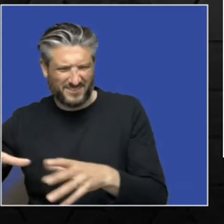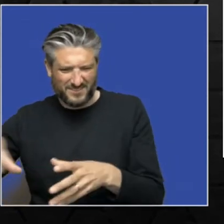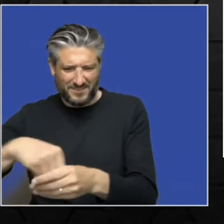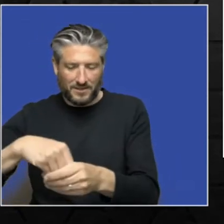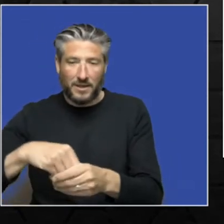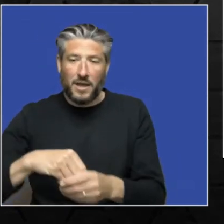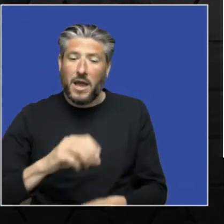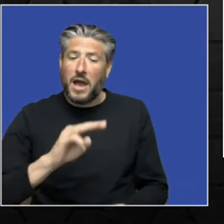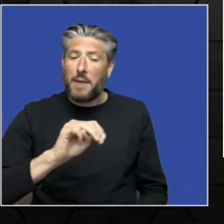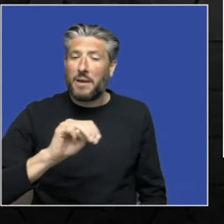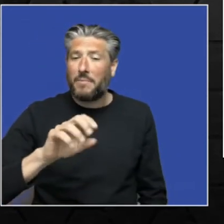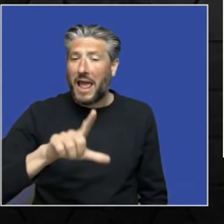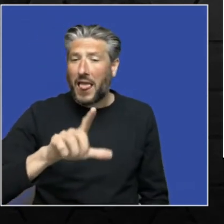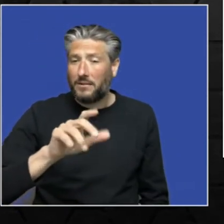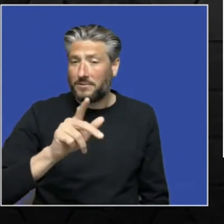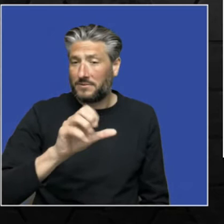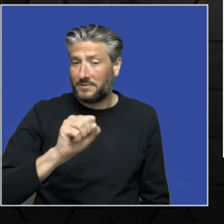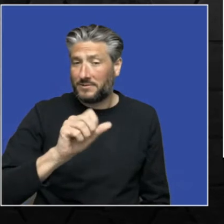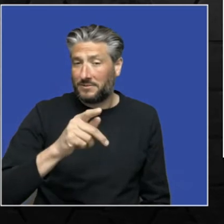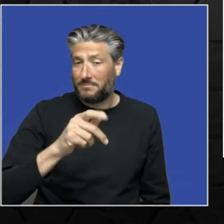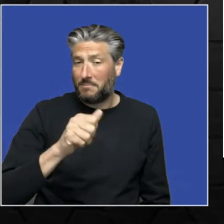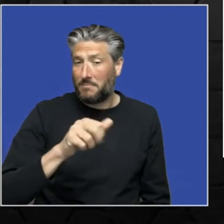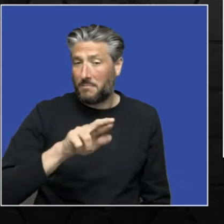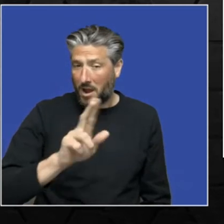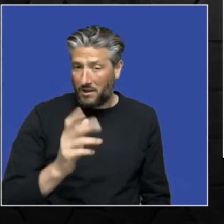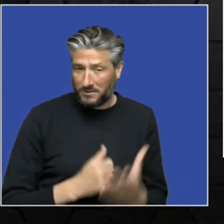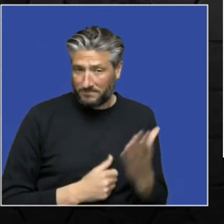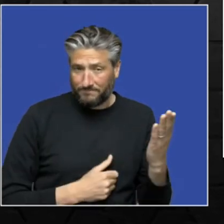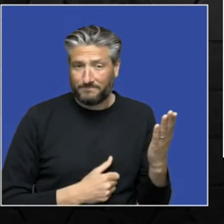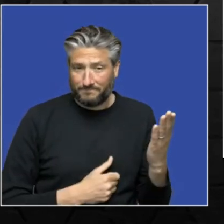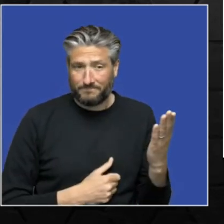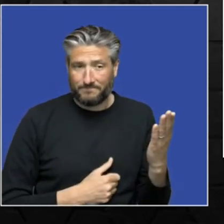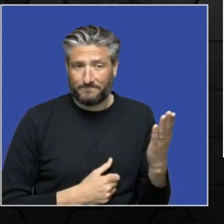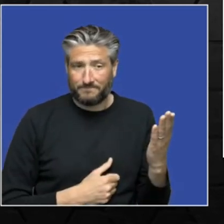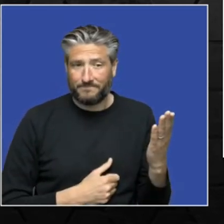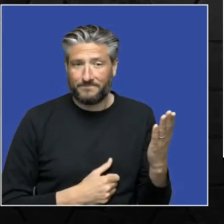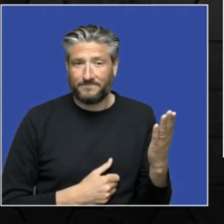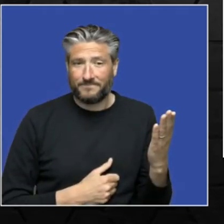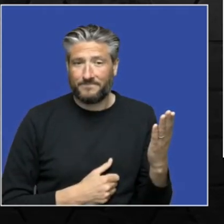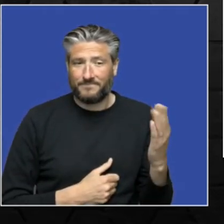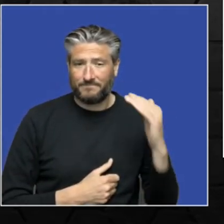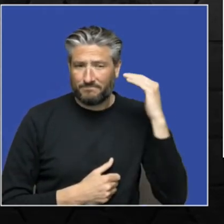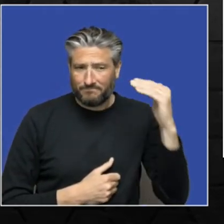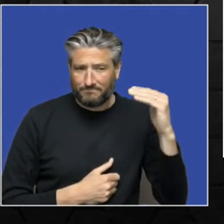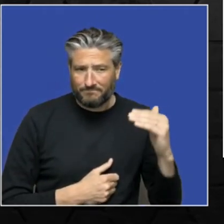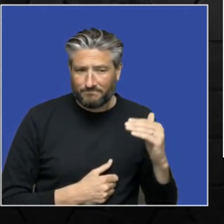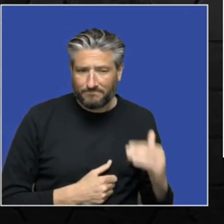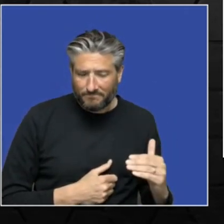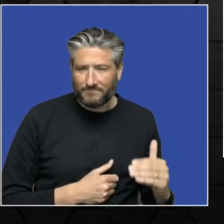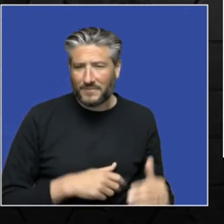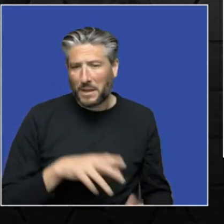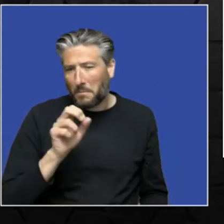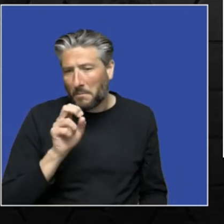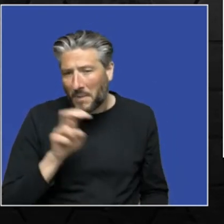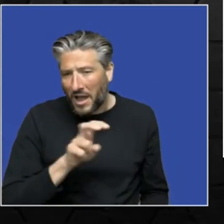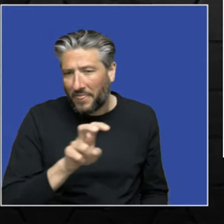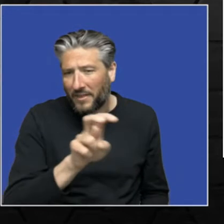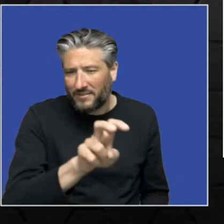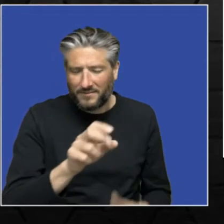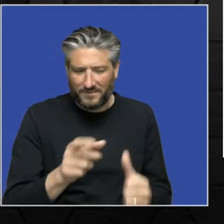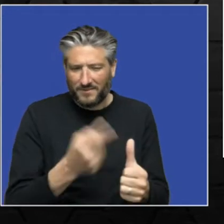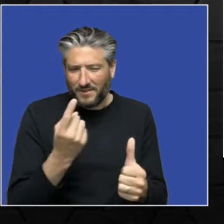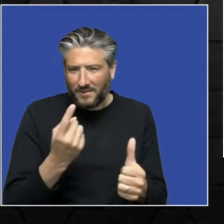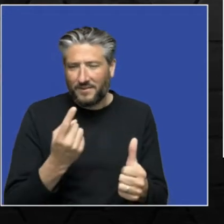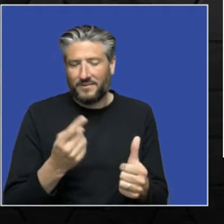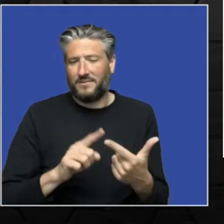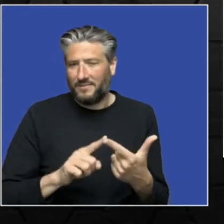and deploy scalable machine learning applications for Scala and Python. So more or less, Azure Databricks also,